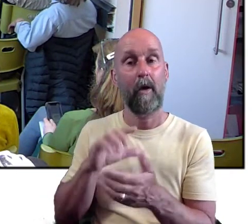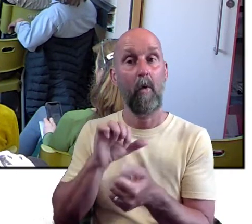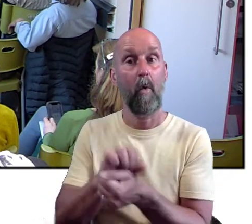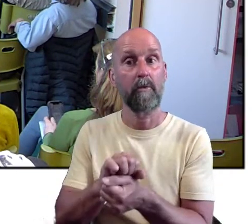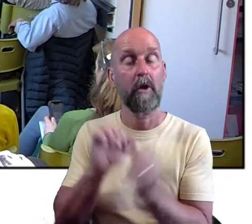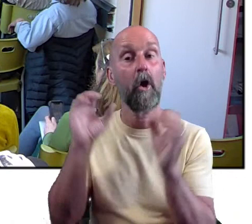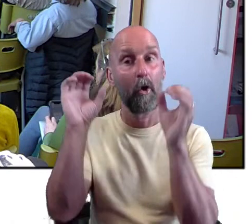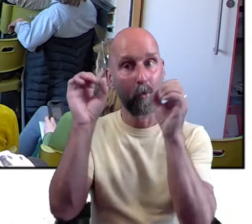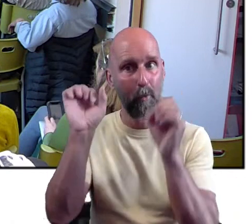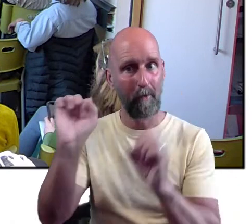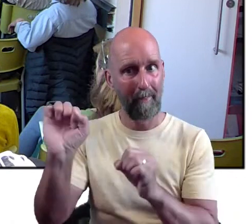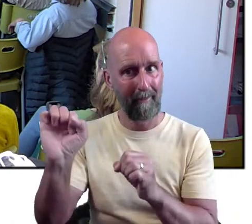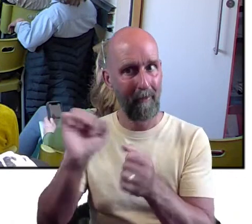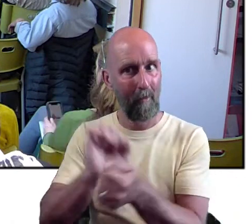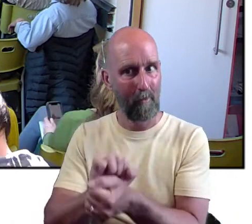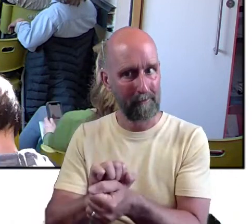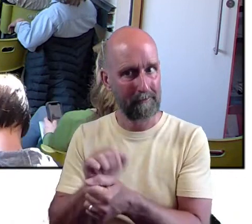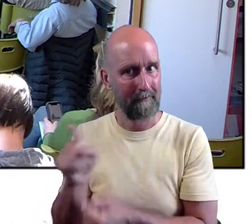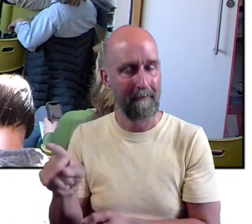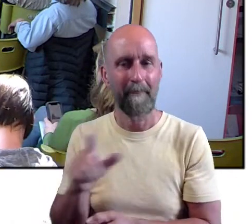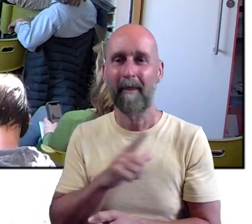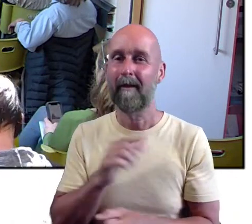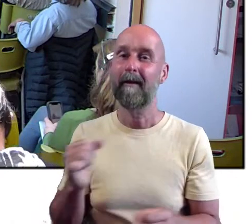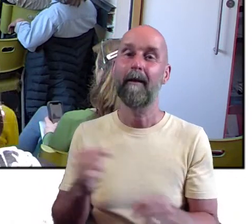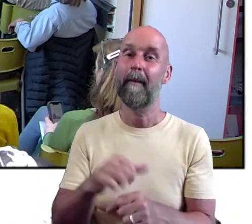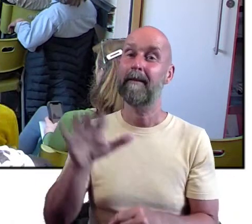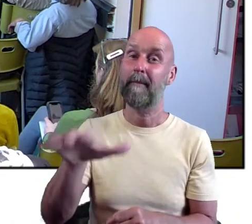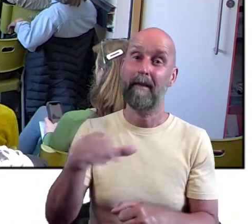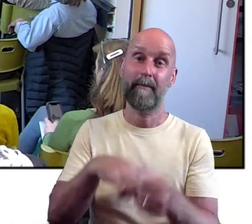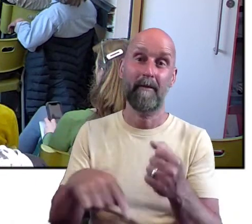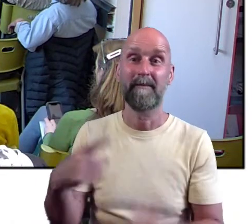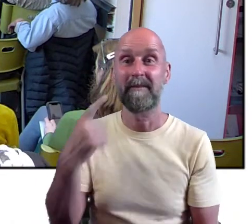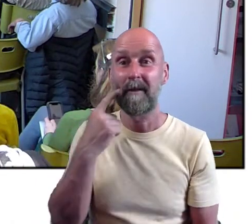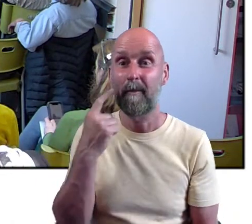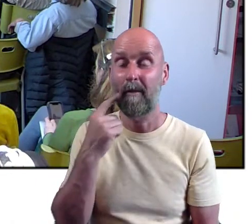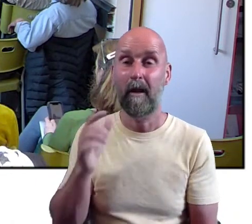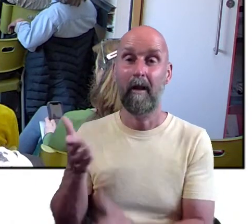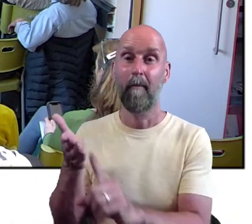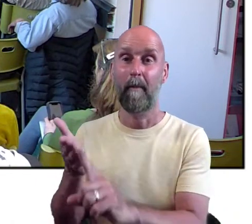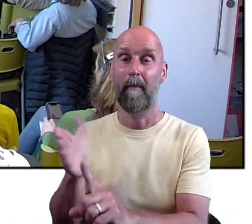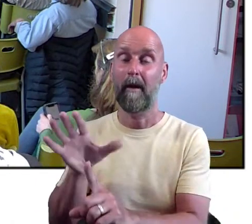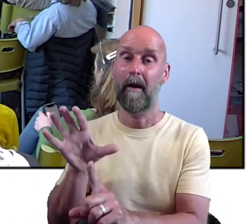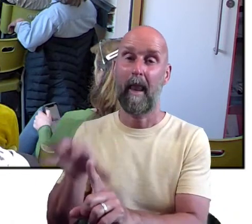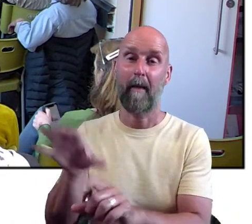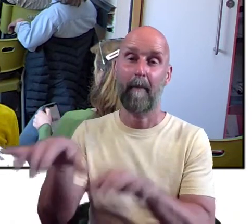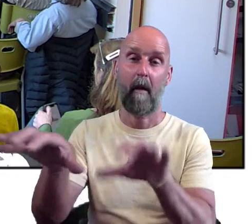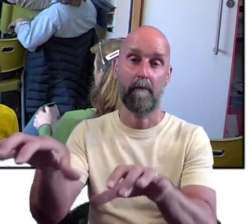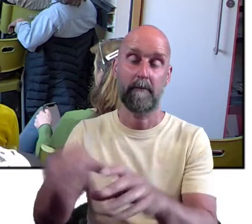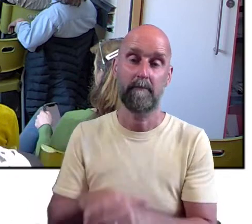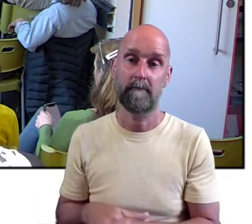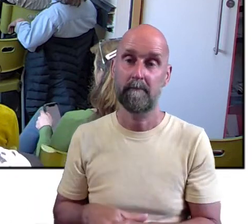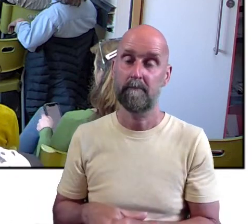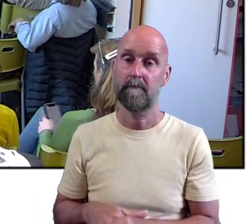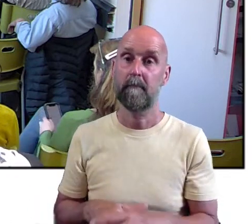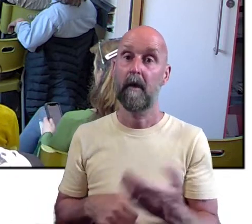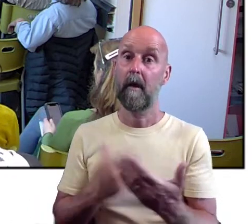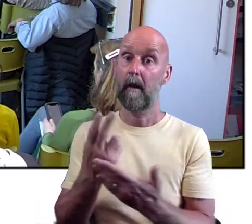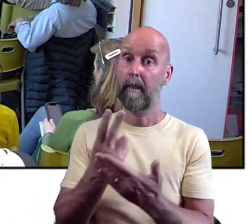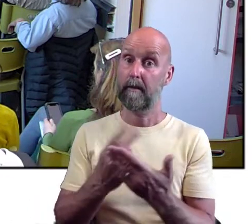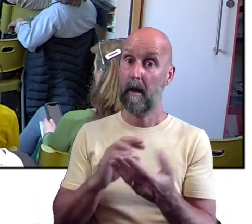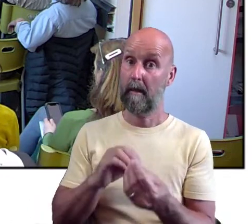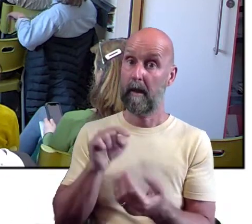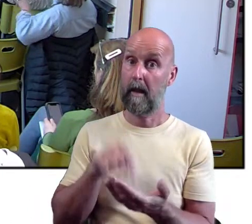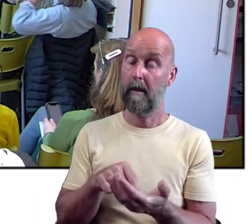yeah, and it simplifies place into these kind of very distinct landmarks. But nothing about the actual design of the game encourages you to look up from the